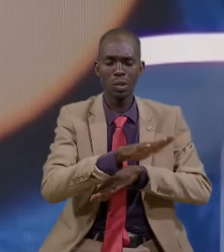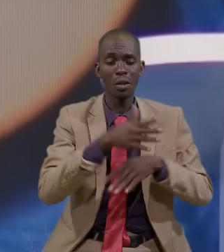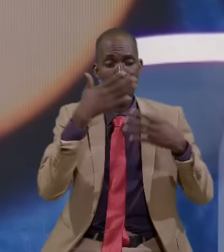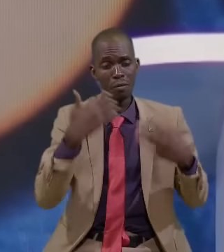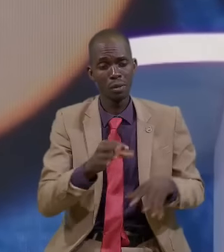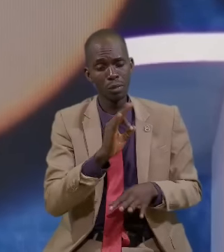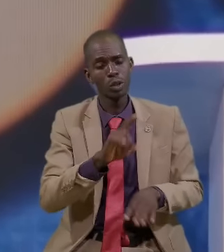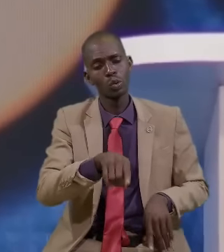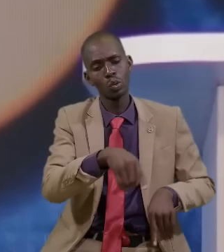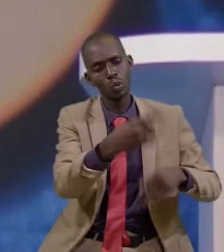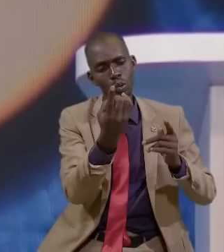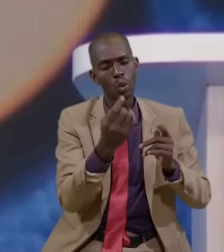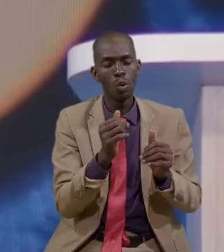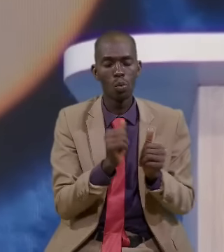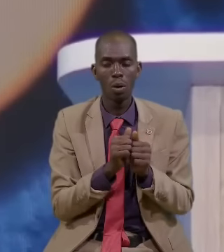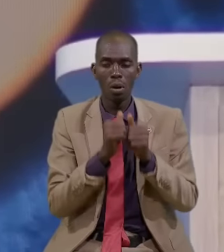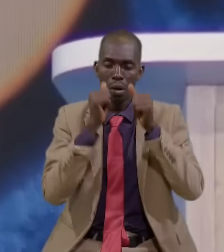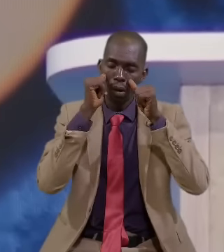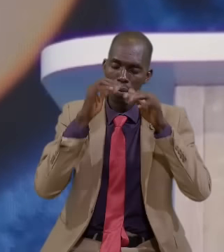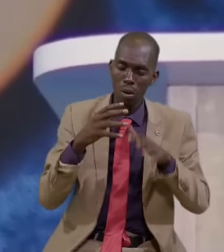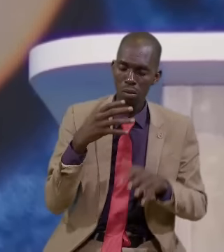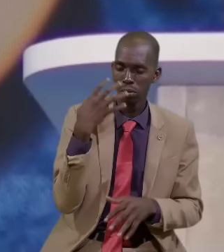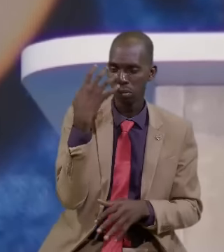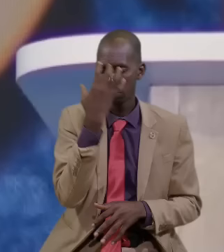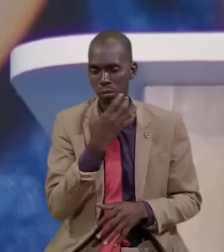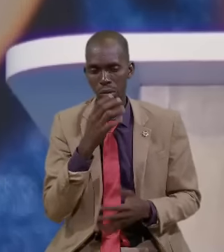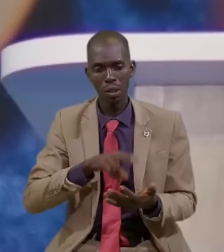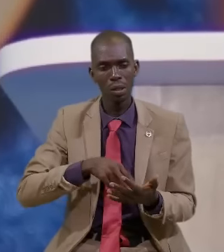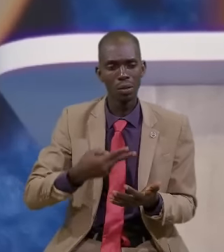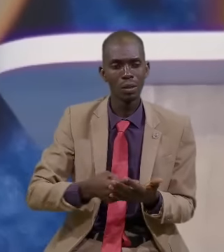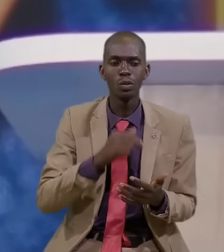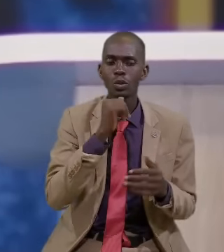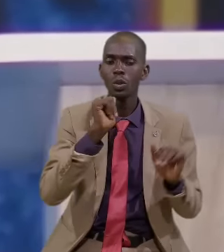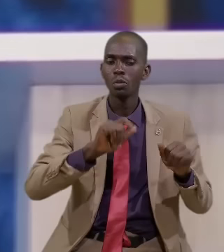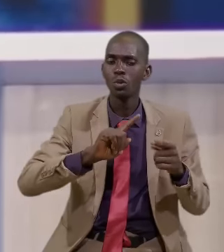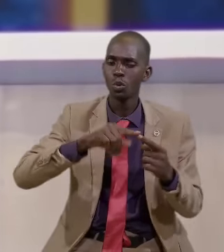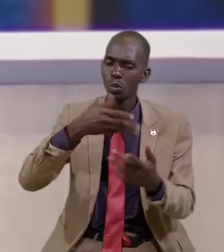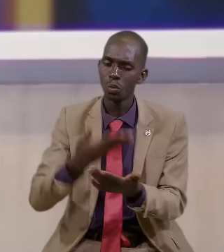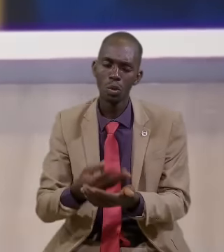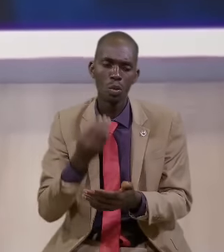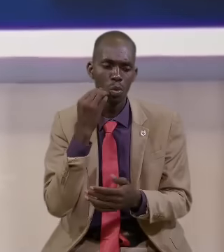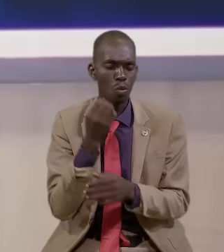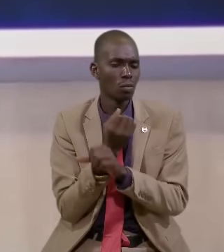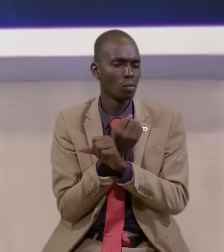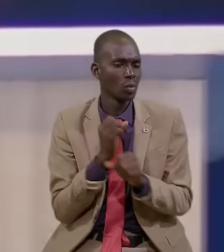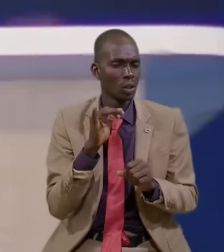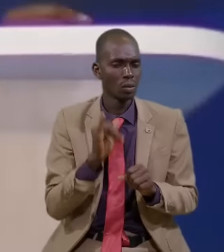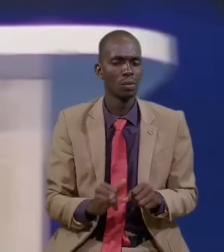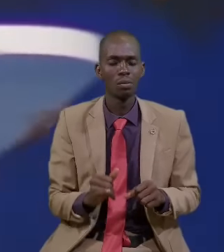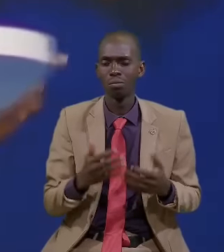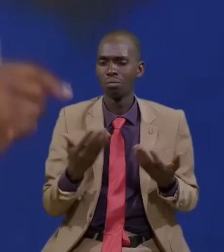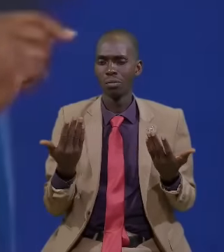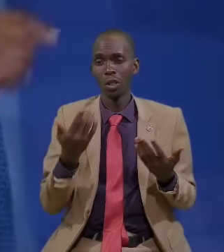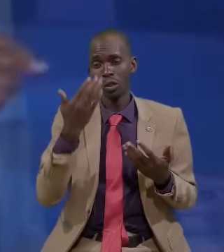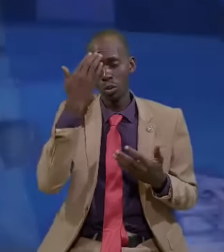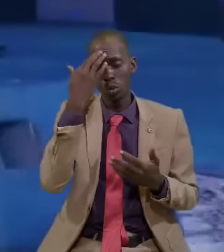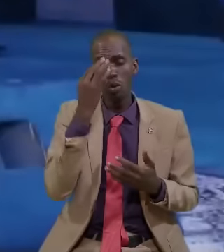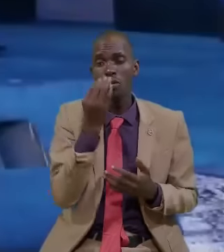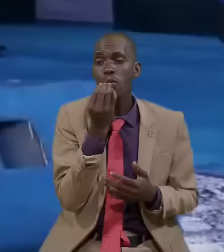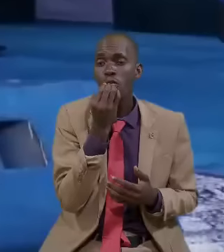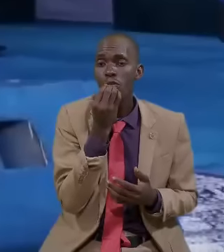have the strength for the journey back home. And food is the foundation